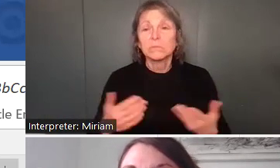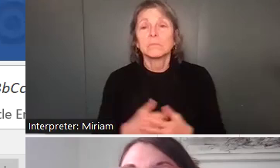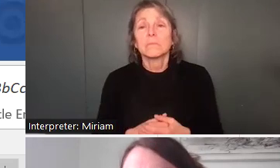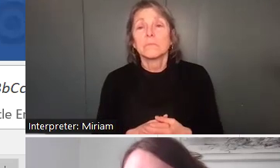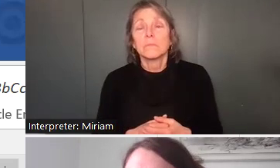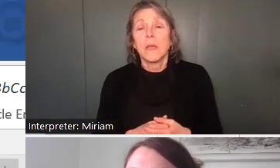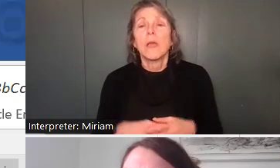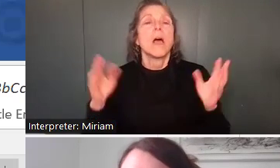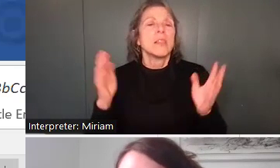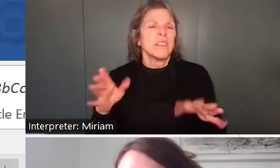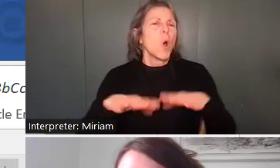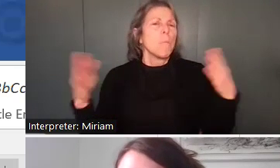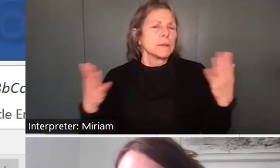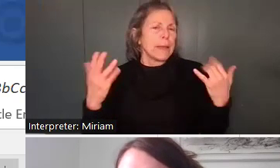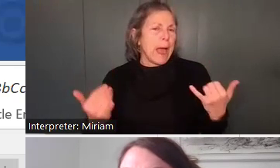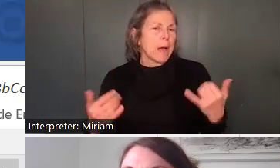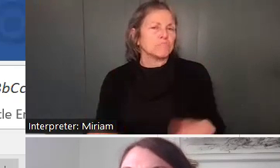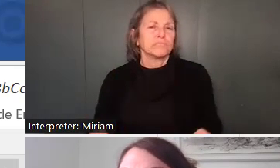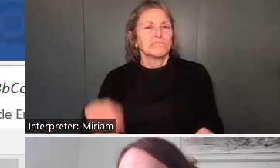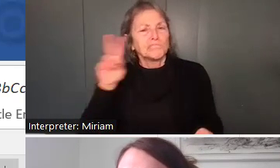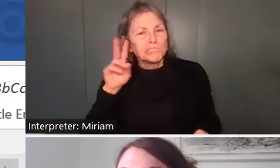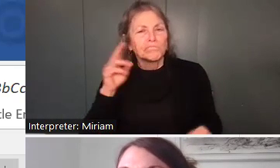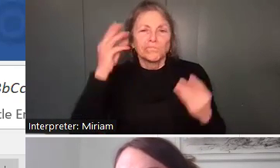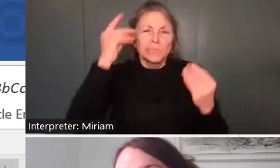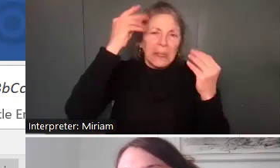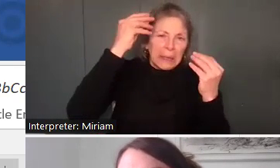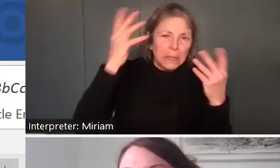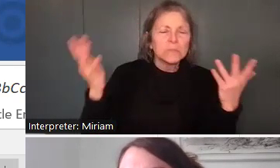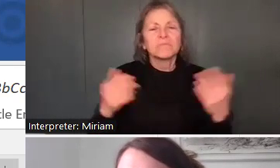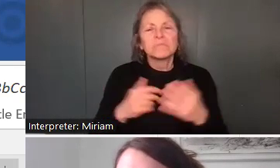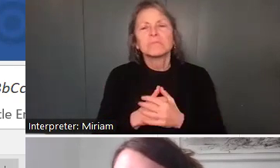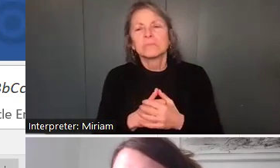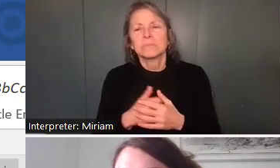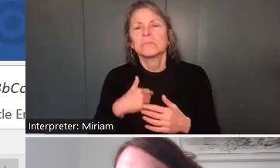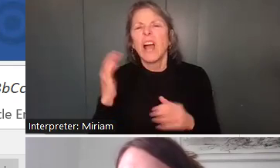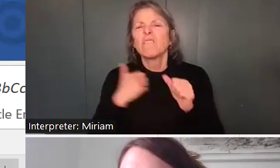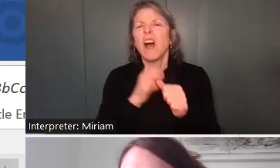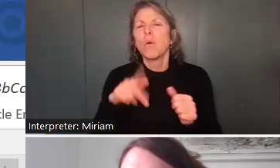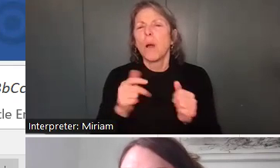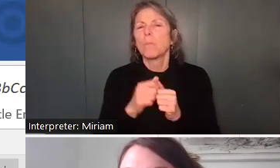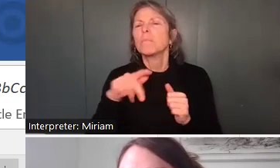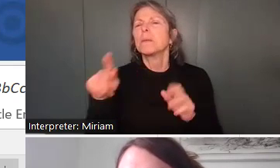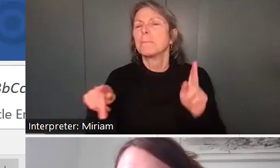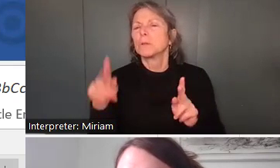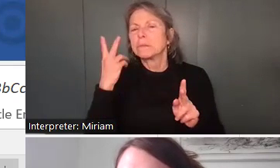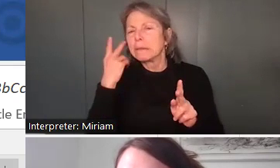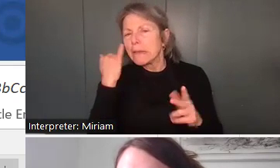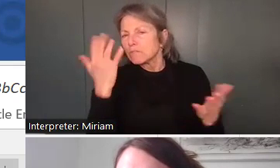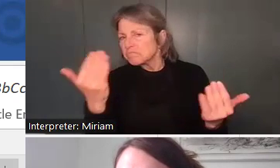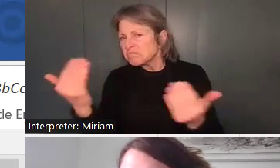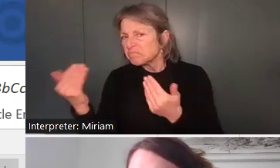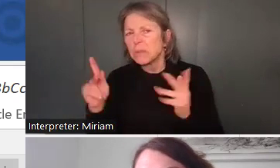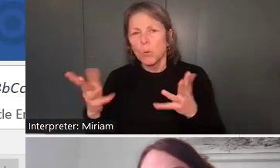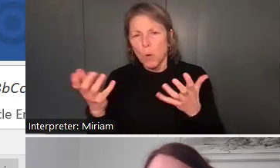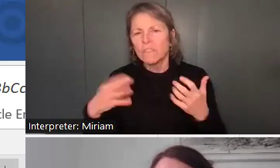we can leave it open. Think about it, and I'll follow up with folks to see if there are any Okay, other great. volunteers.